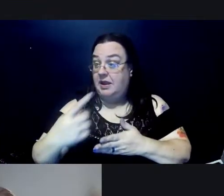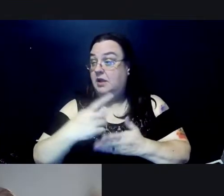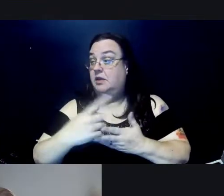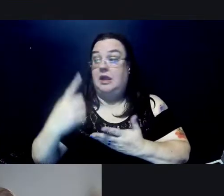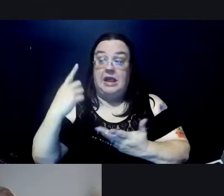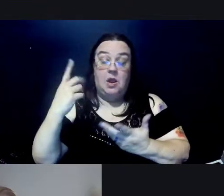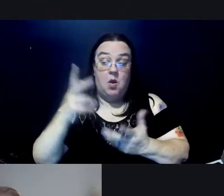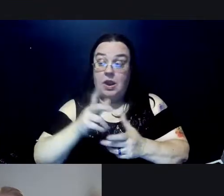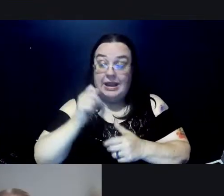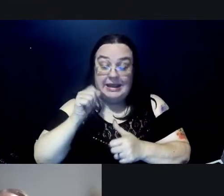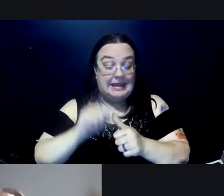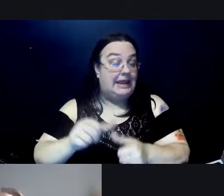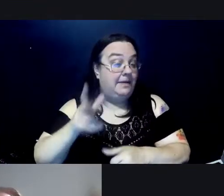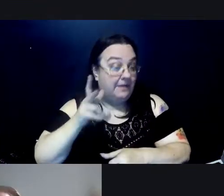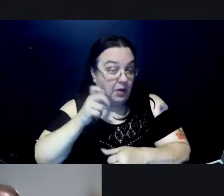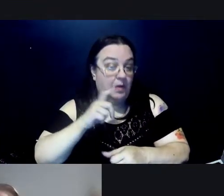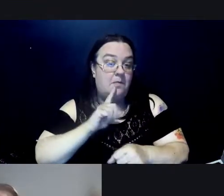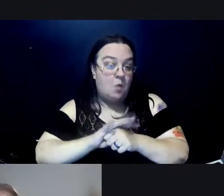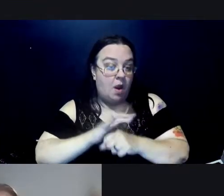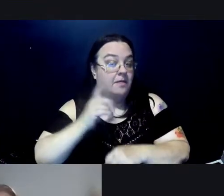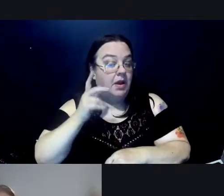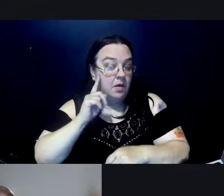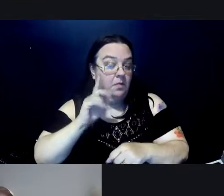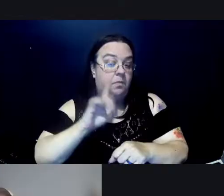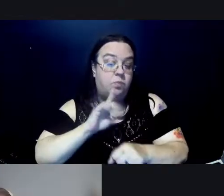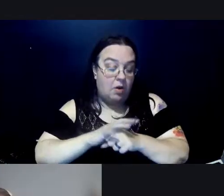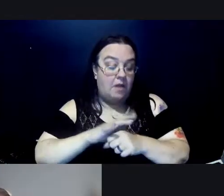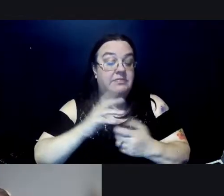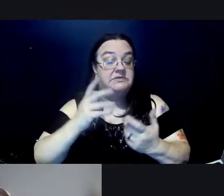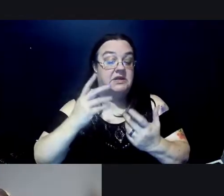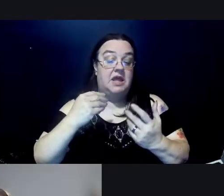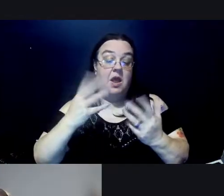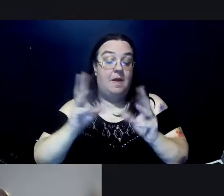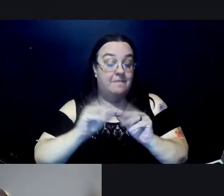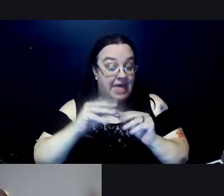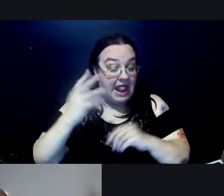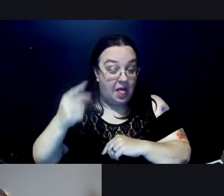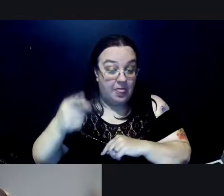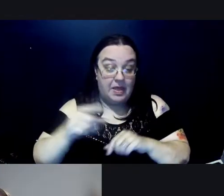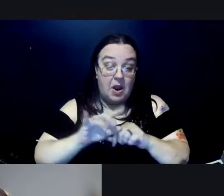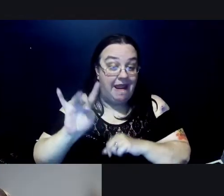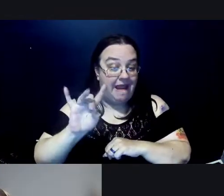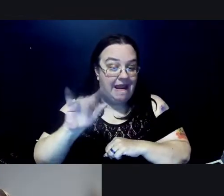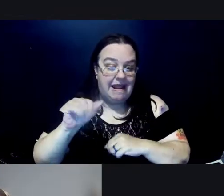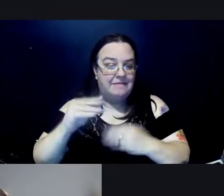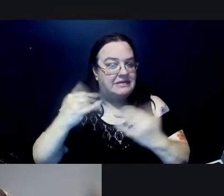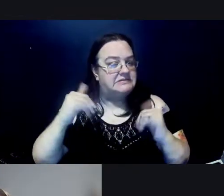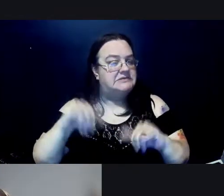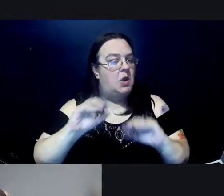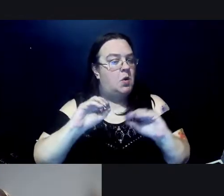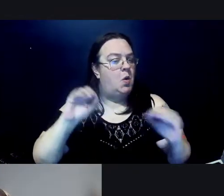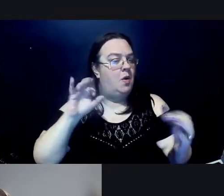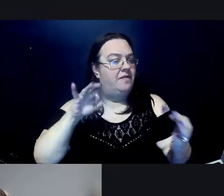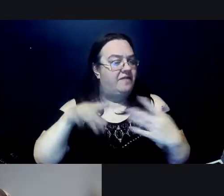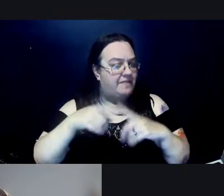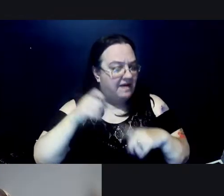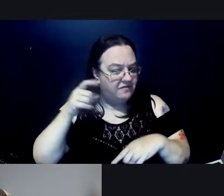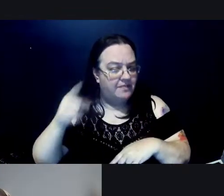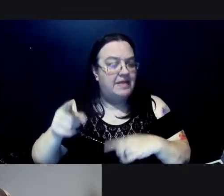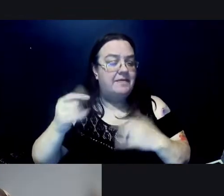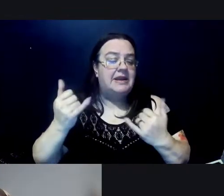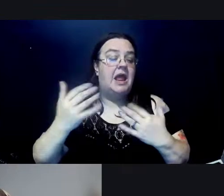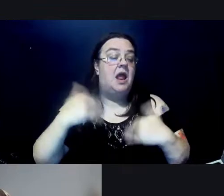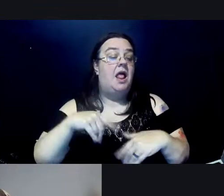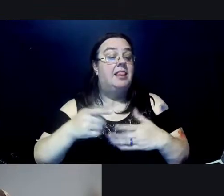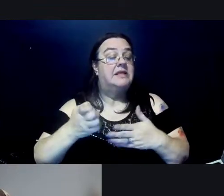as of this morning when we met out there at 8 a.m., there still was no feedback from them. As to this equipment in the garage, we've already given